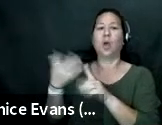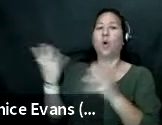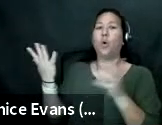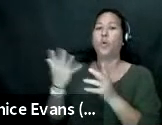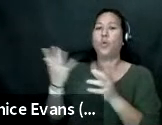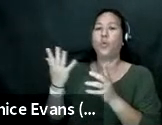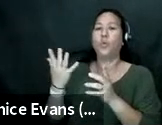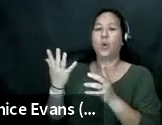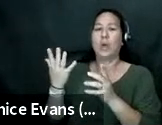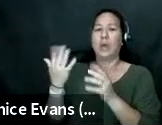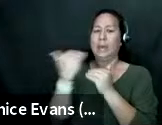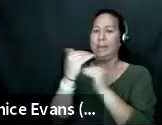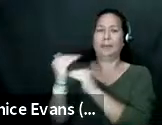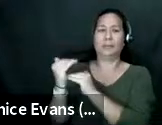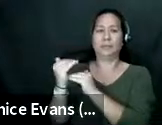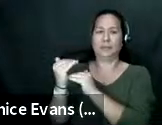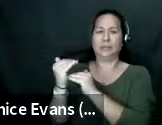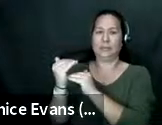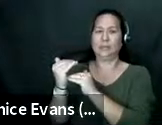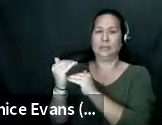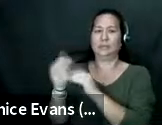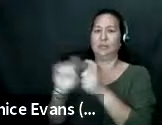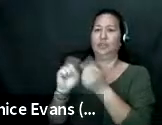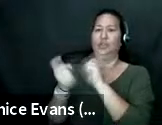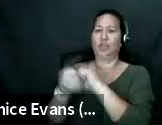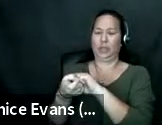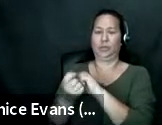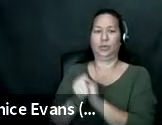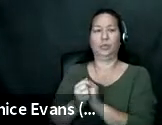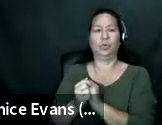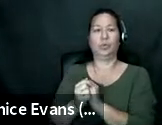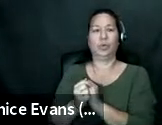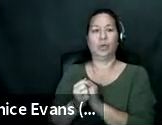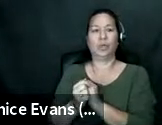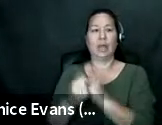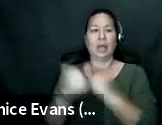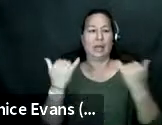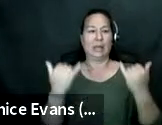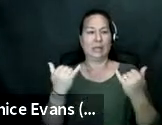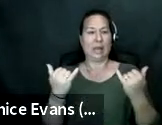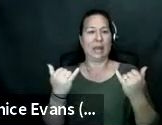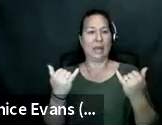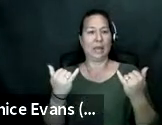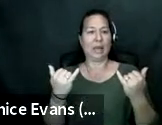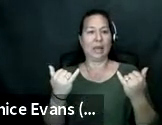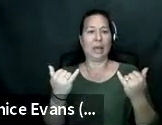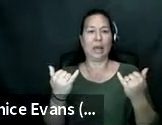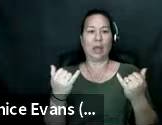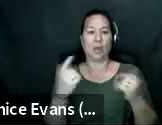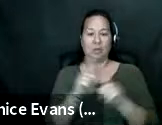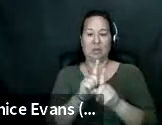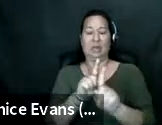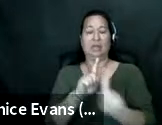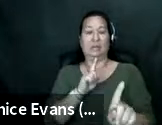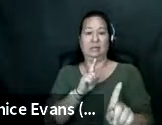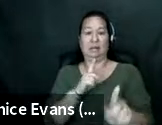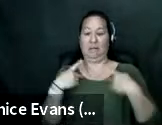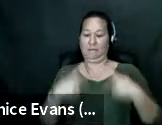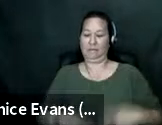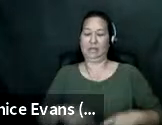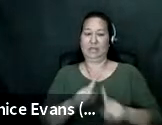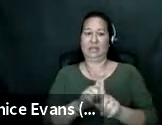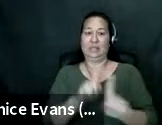lifted. In general, capacity limitations and physical distancing are no longer required.